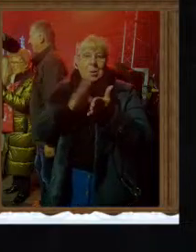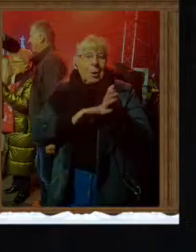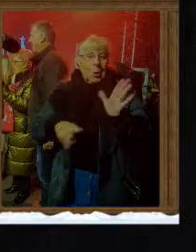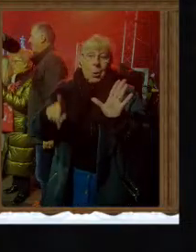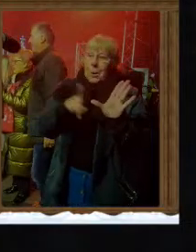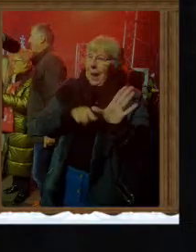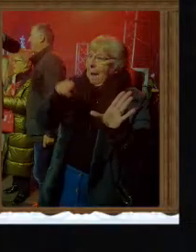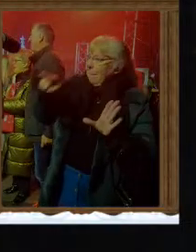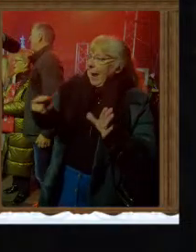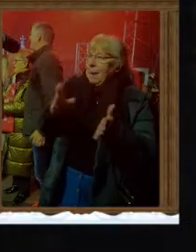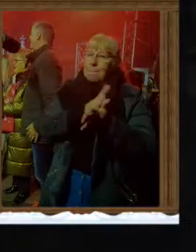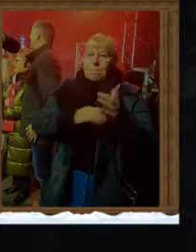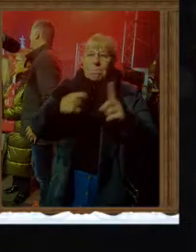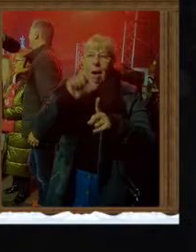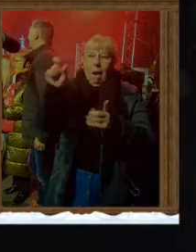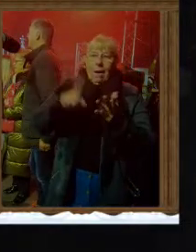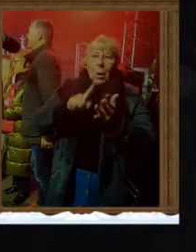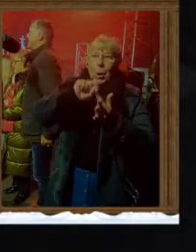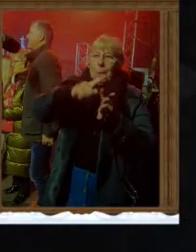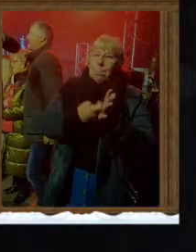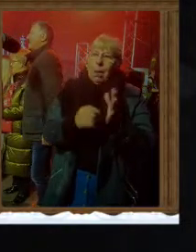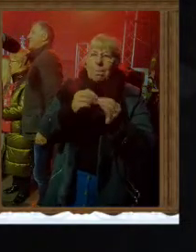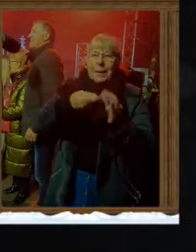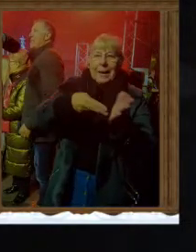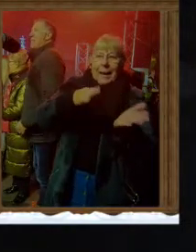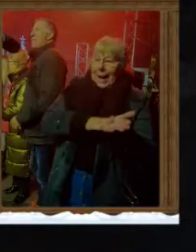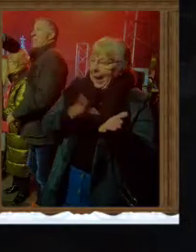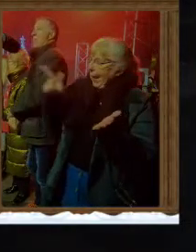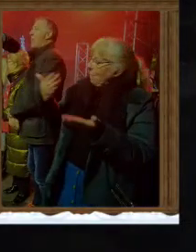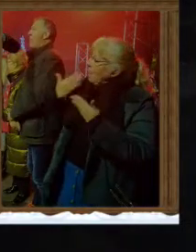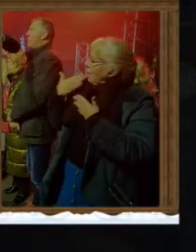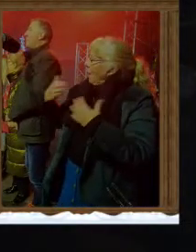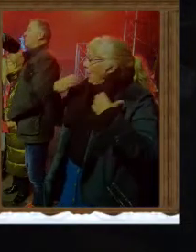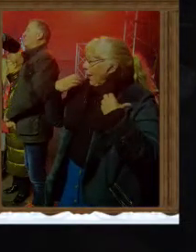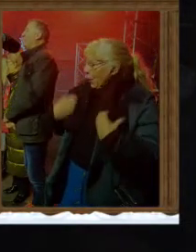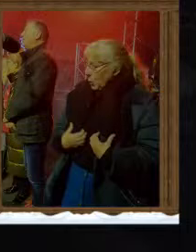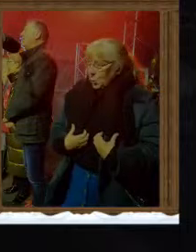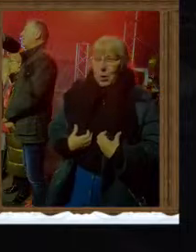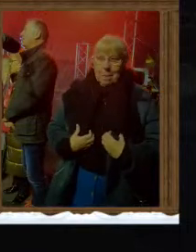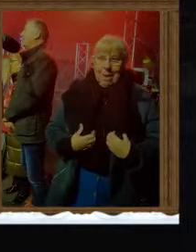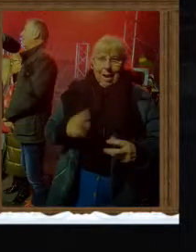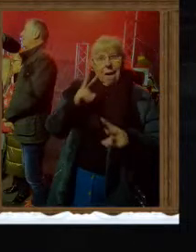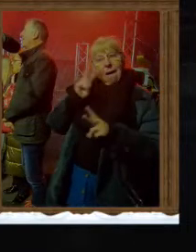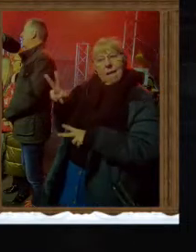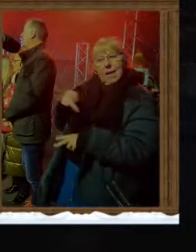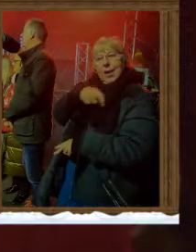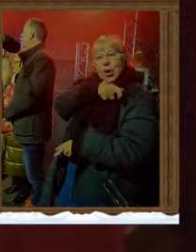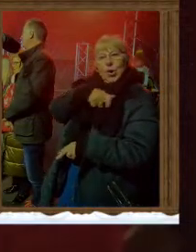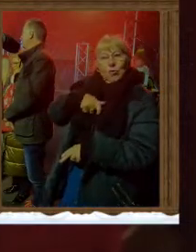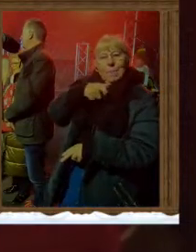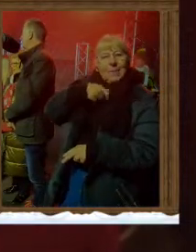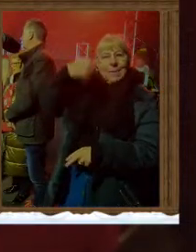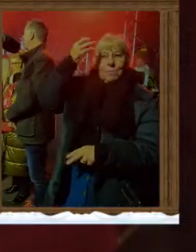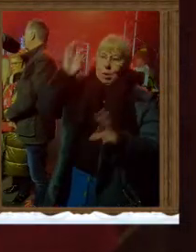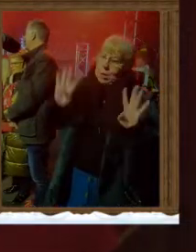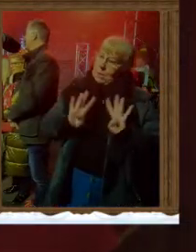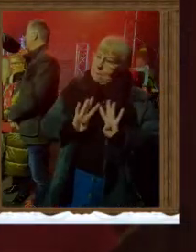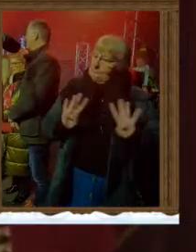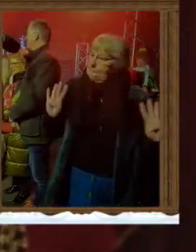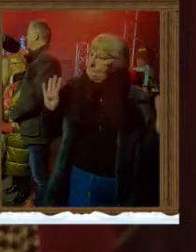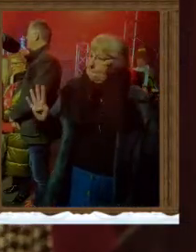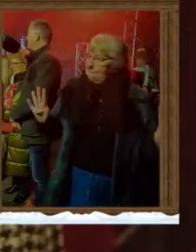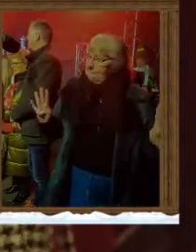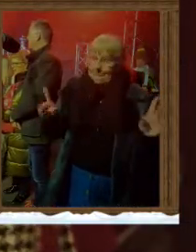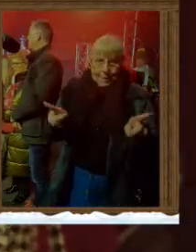year, Mark Cooper, BEM. Thank you to the Mayor. And also, as you can see, we're now joined by representatives from the Council on